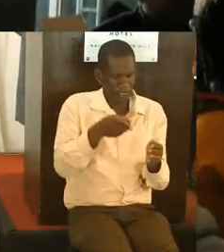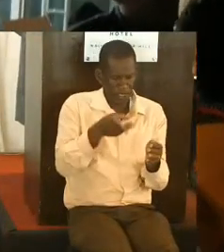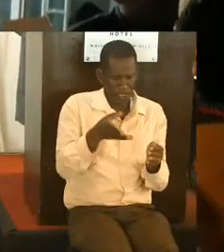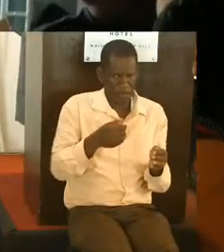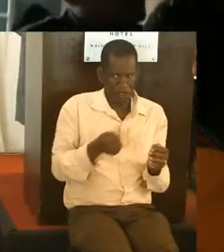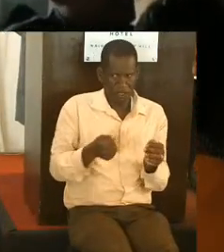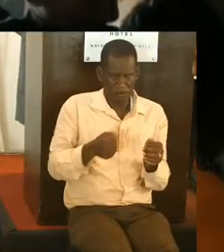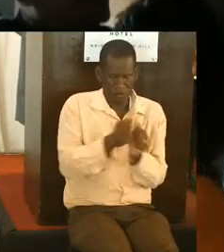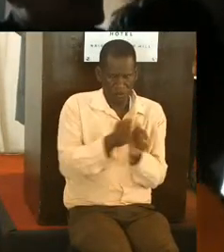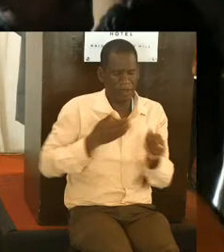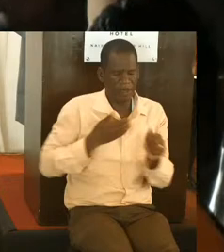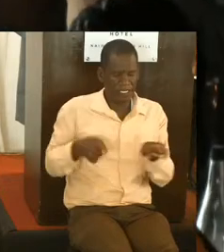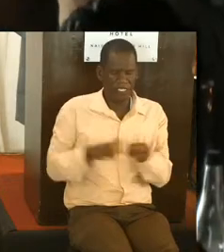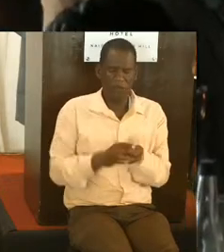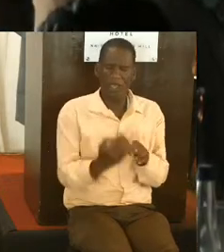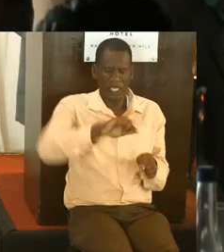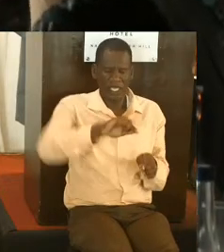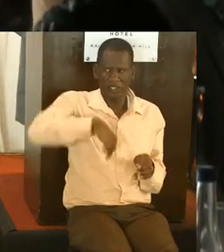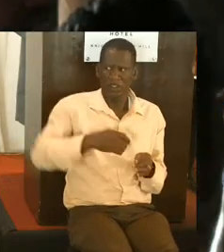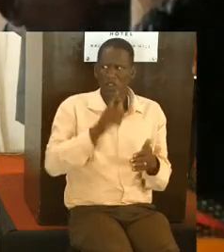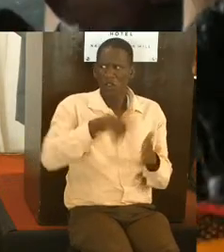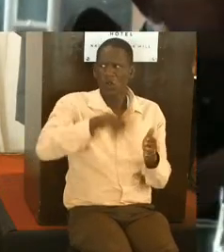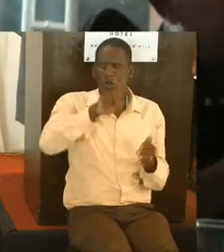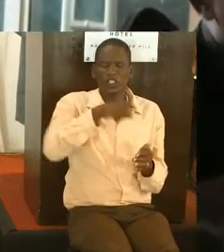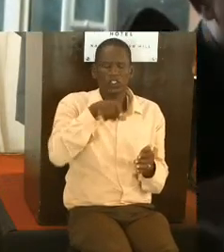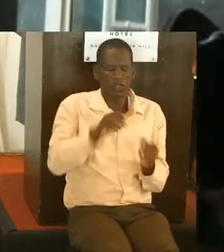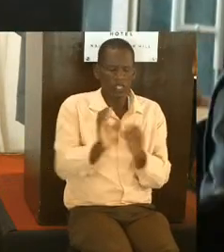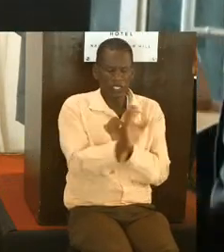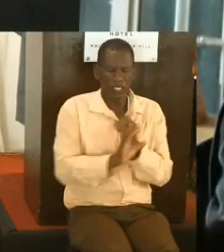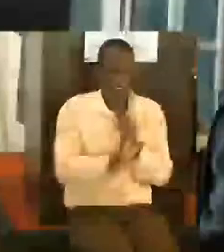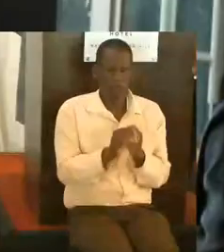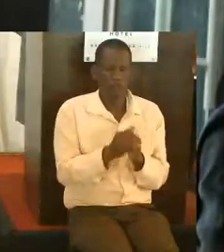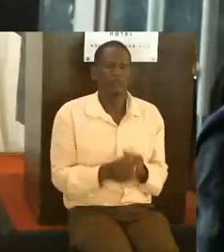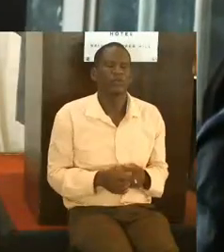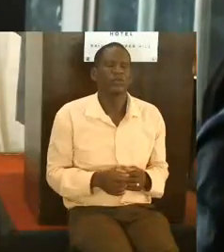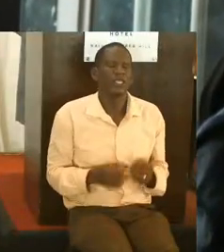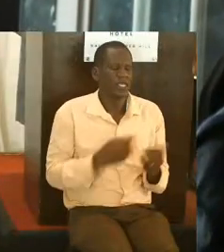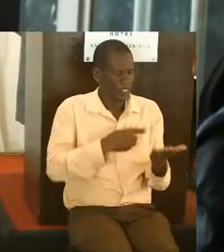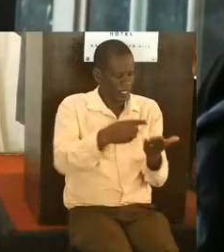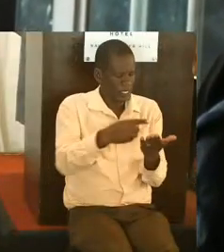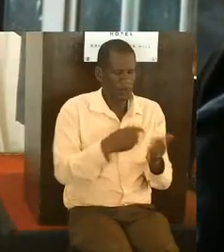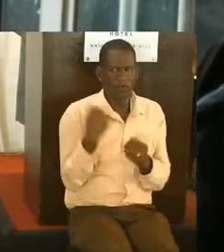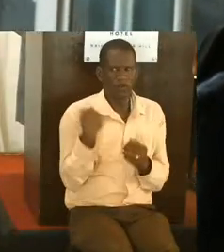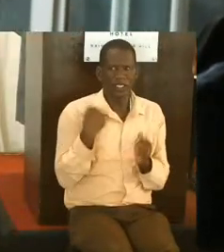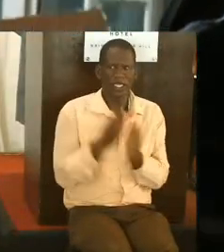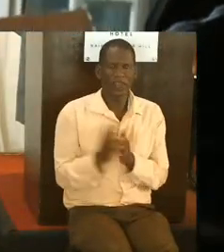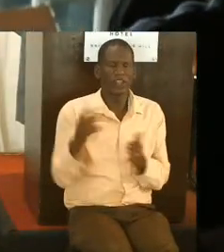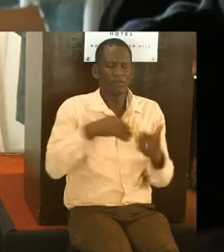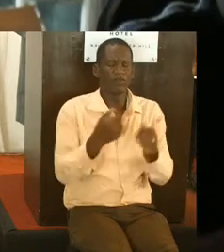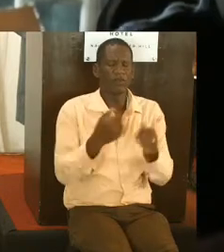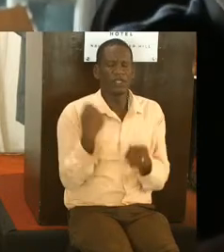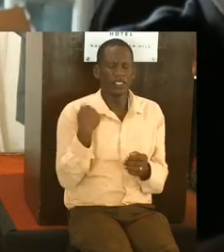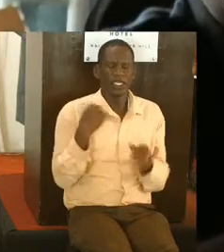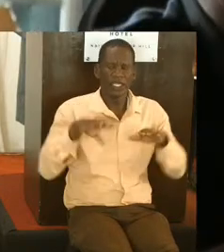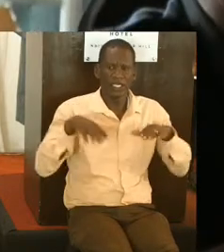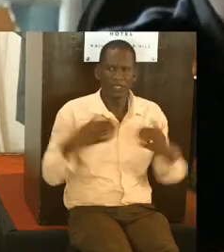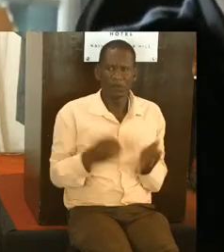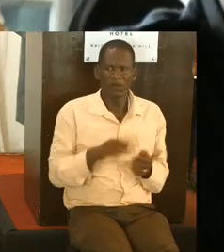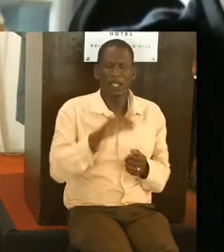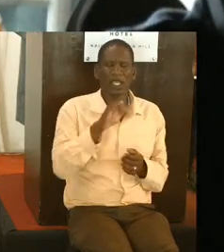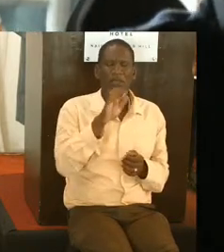sisters here and we're asking ourselves what's wrong with this country the debate of yesterday and the day before yesterday is about